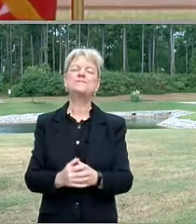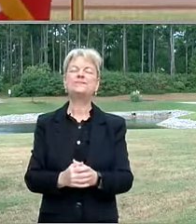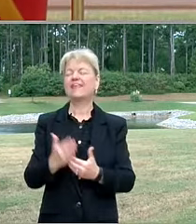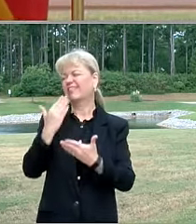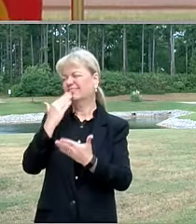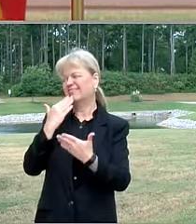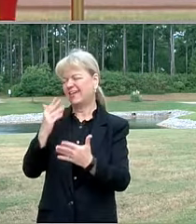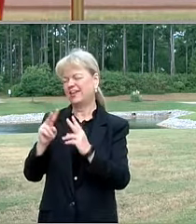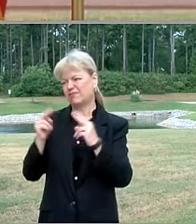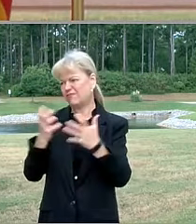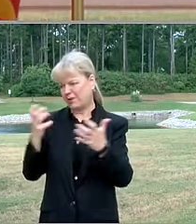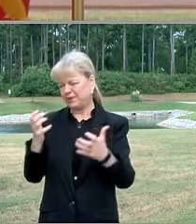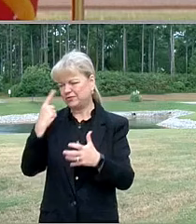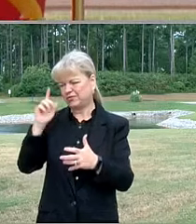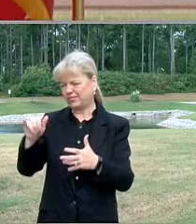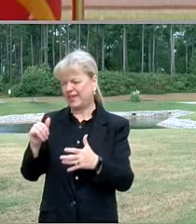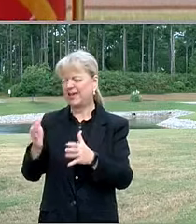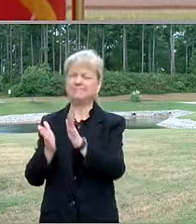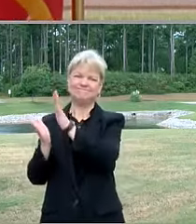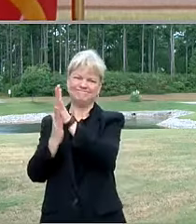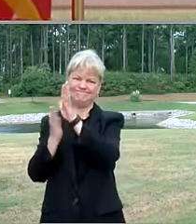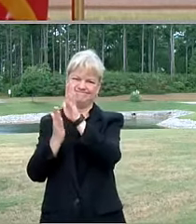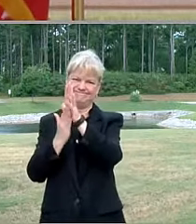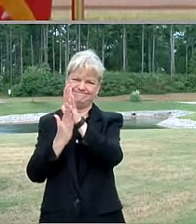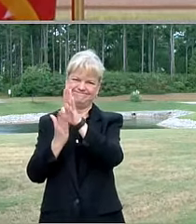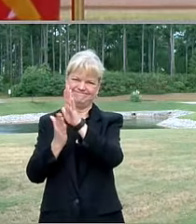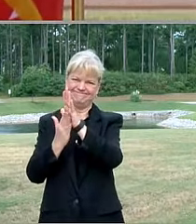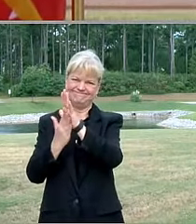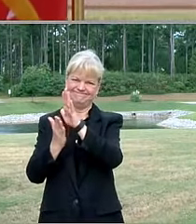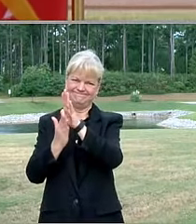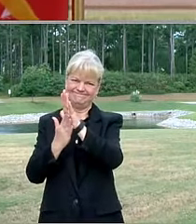And so thank you very much for that. Let's give her a big round of applause.